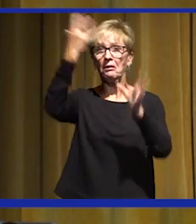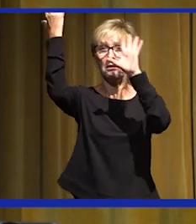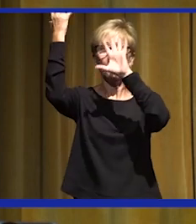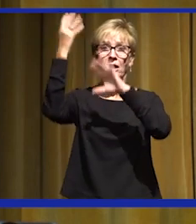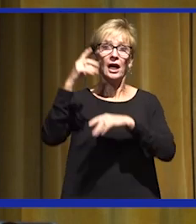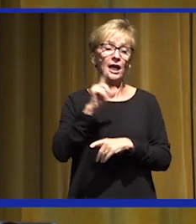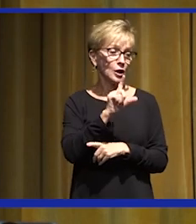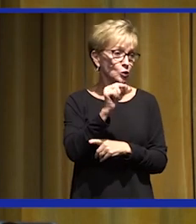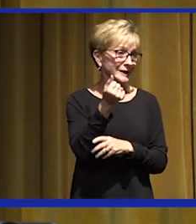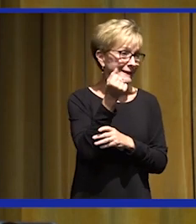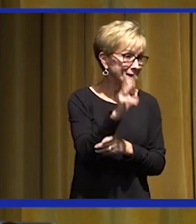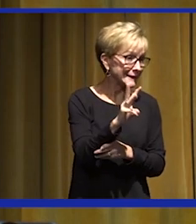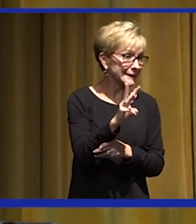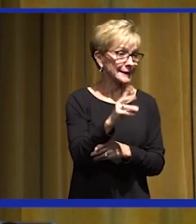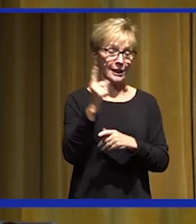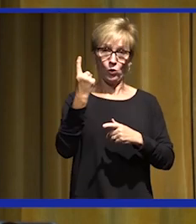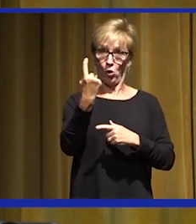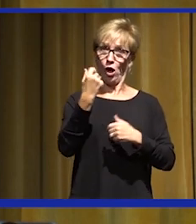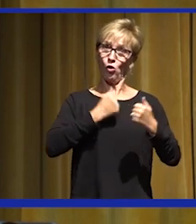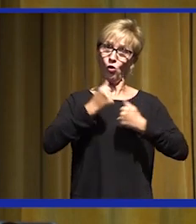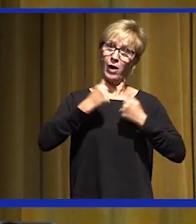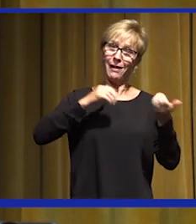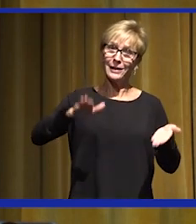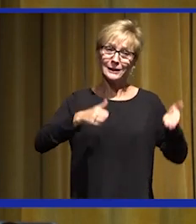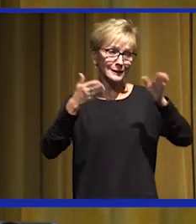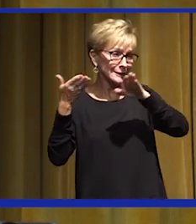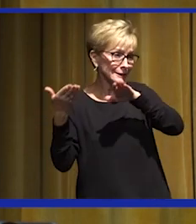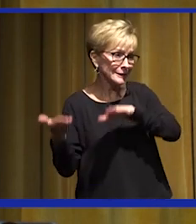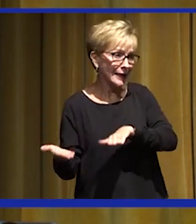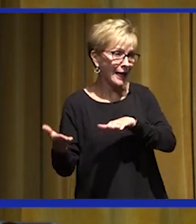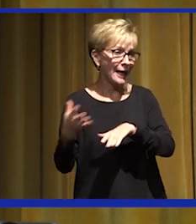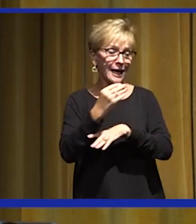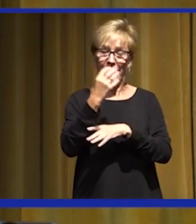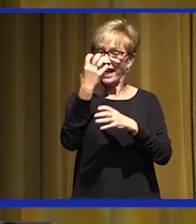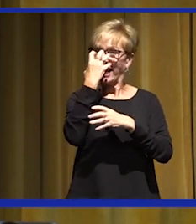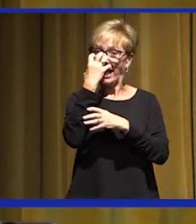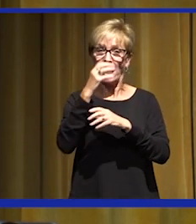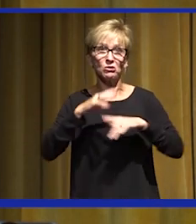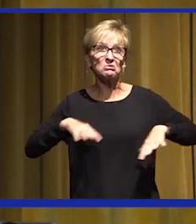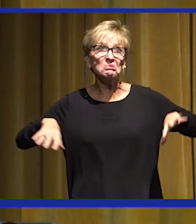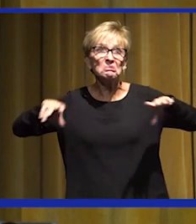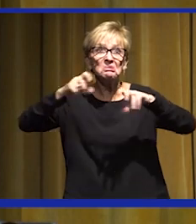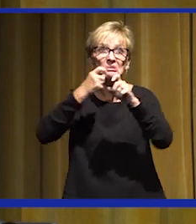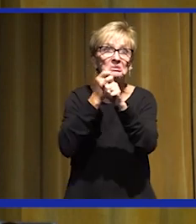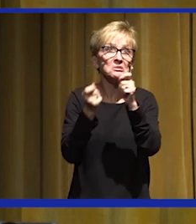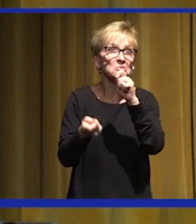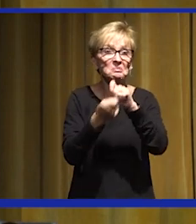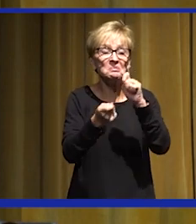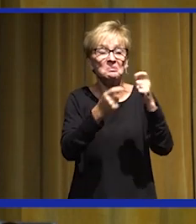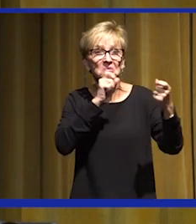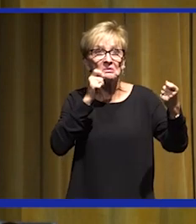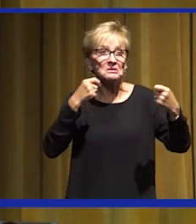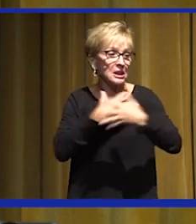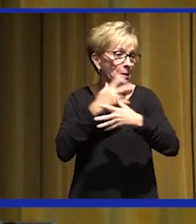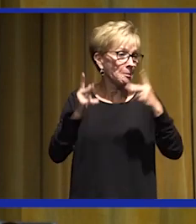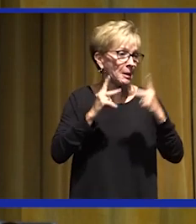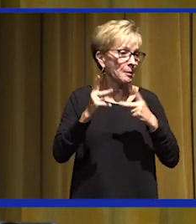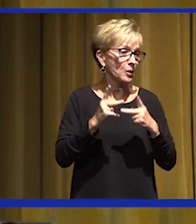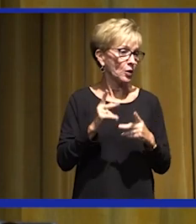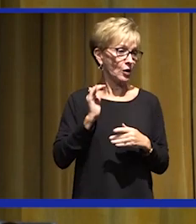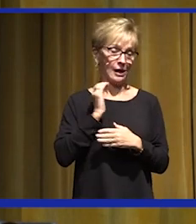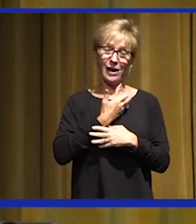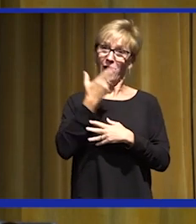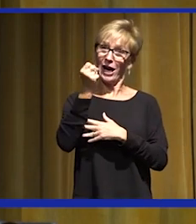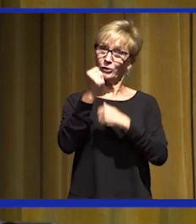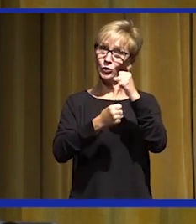2016, that gorilla died and clowns were terrorizing the streets. Our secondary years have been filled with a heaping helping of